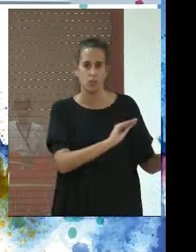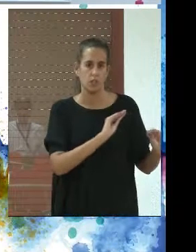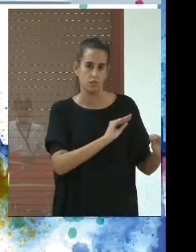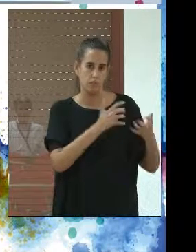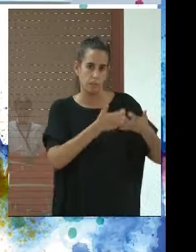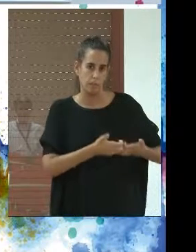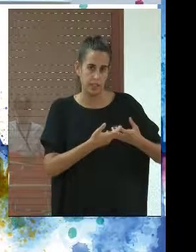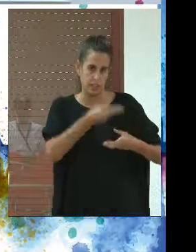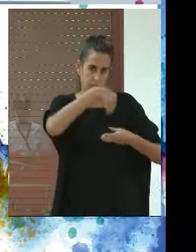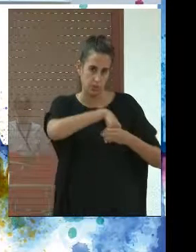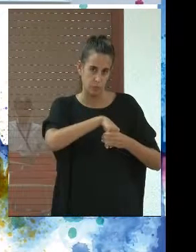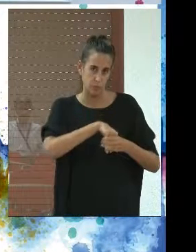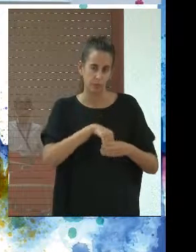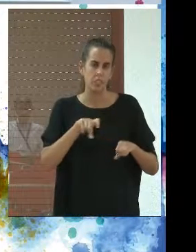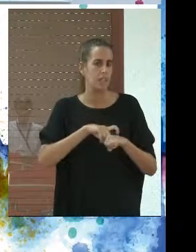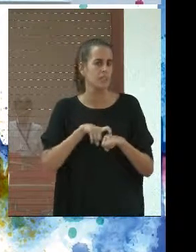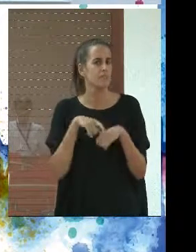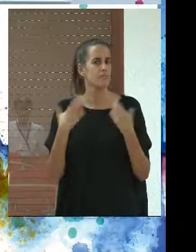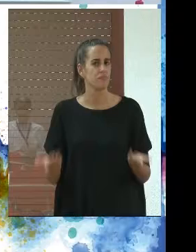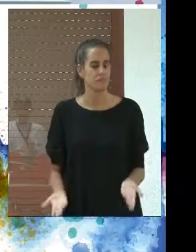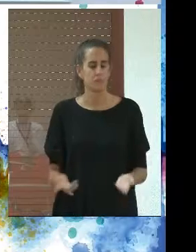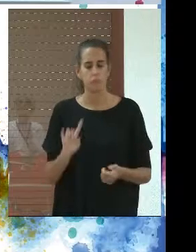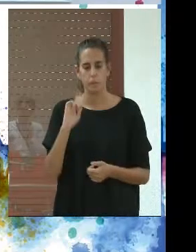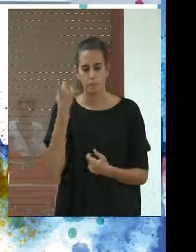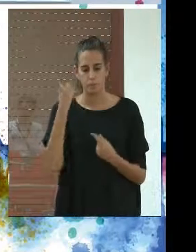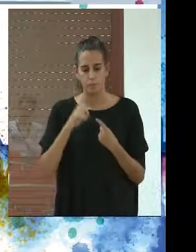because of its characteristics. On the one hand,